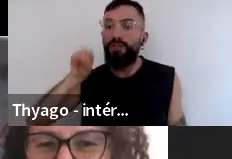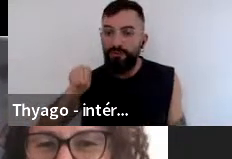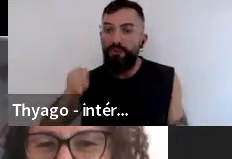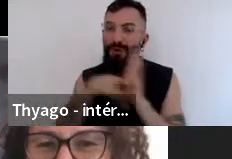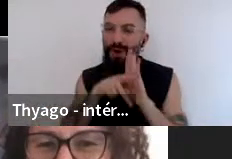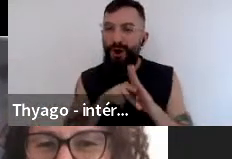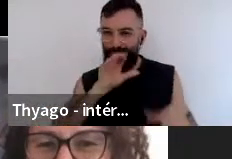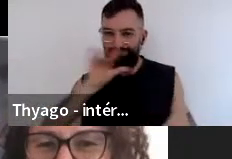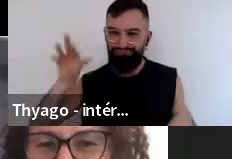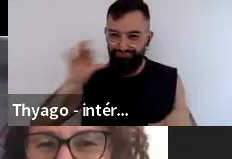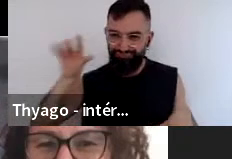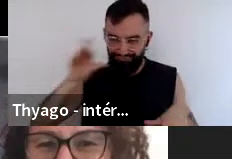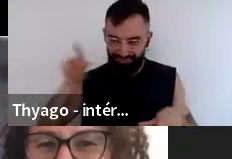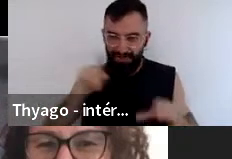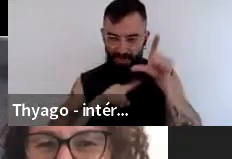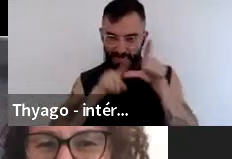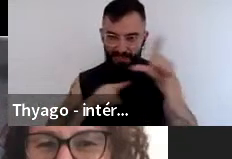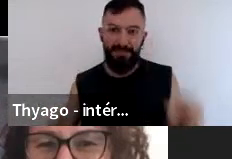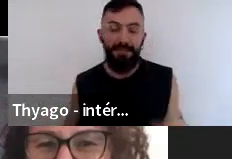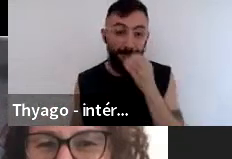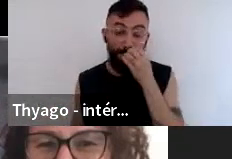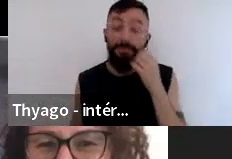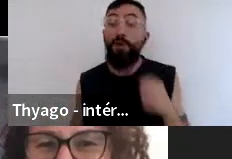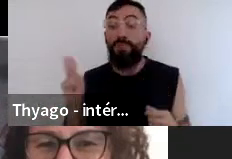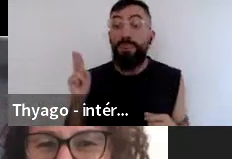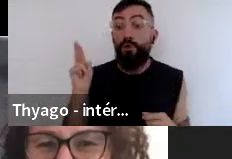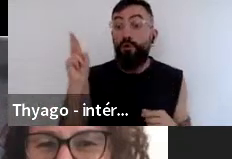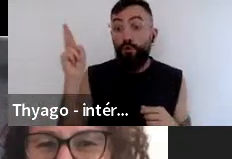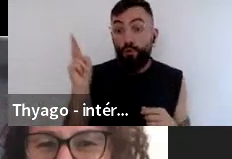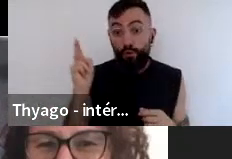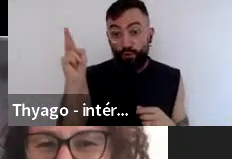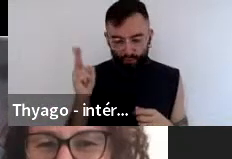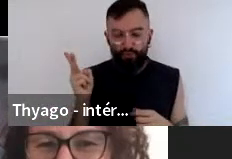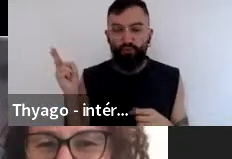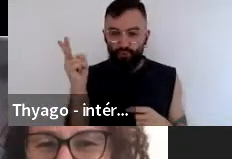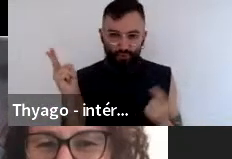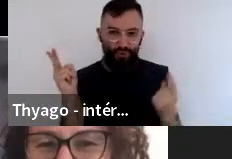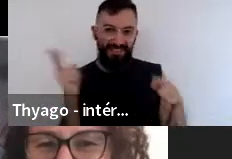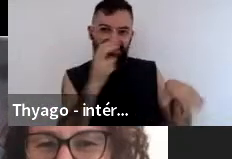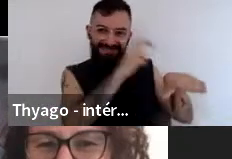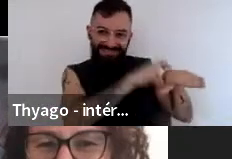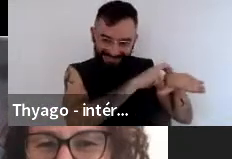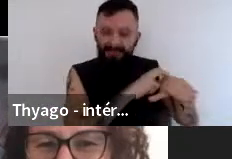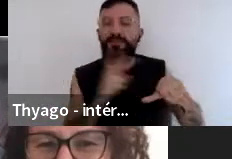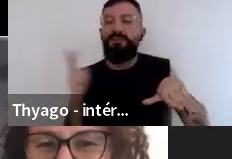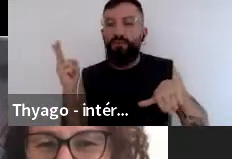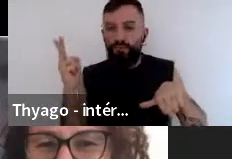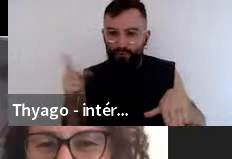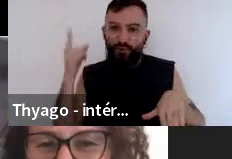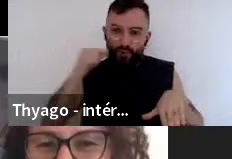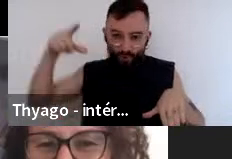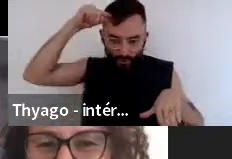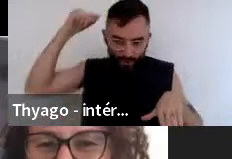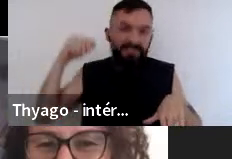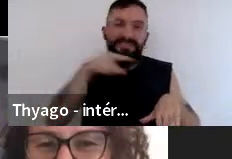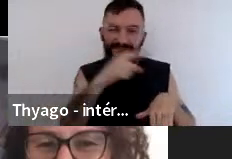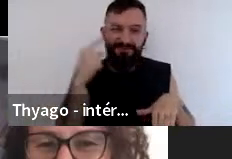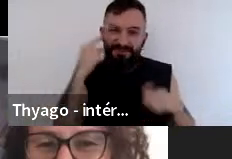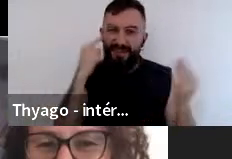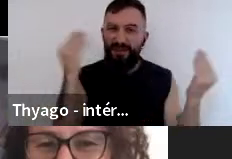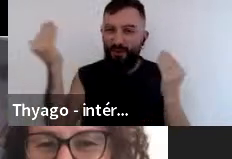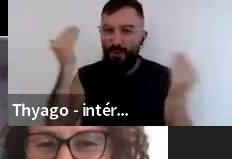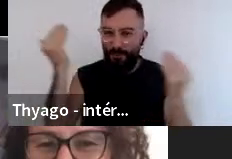Despite this terminological difference, I hope you can see from on the slide